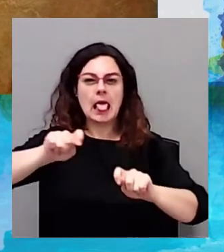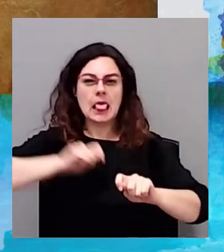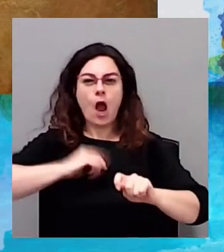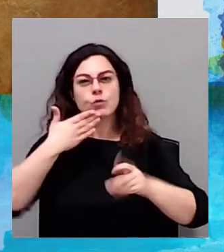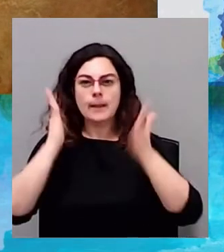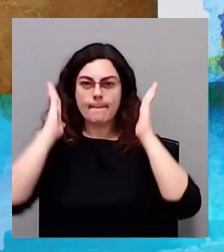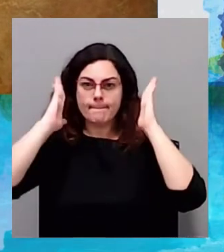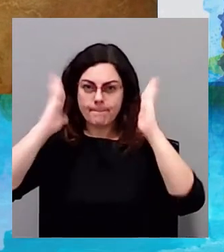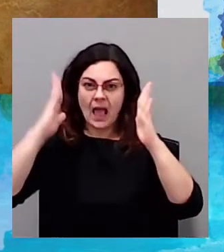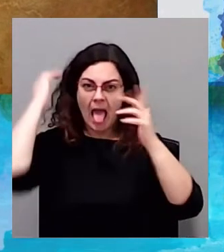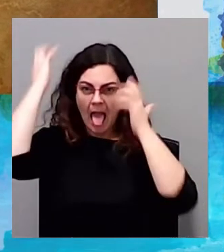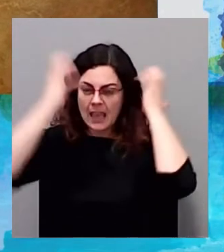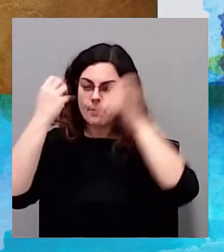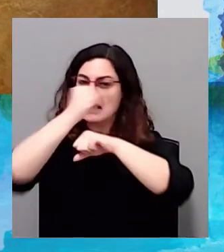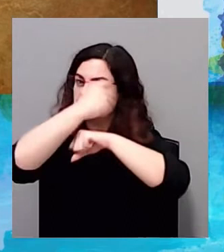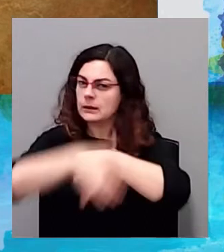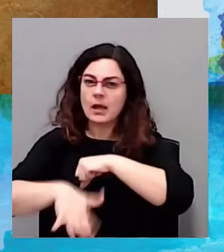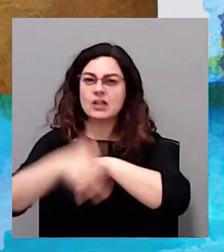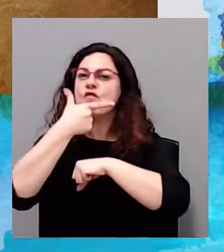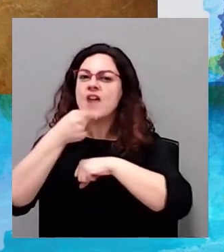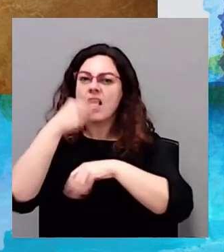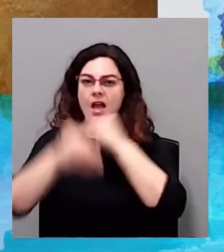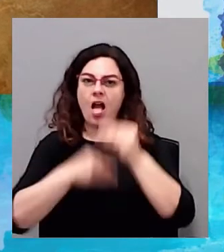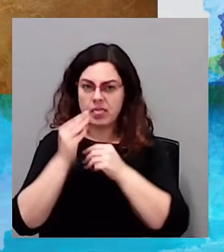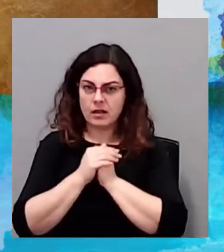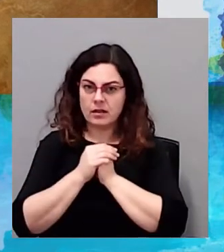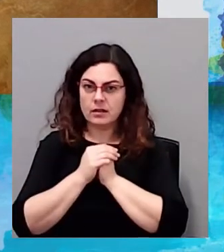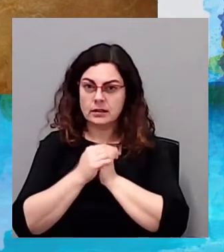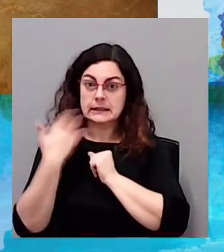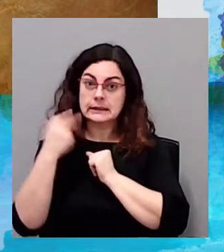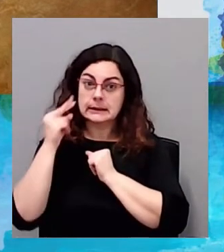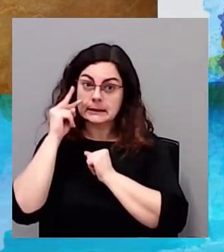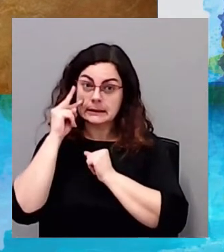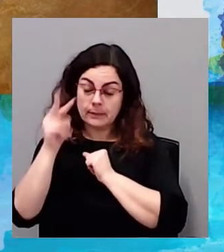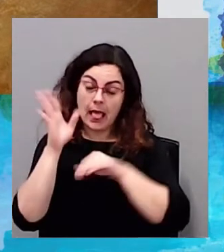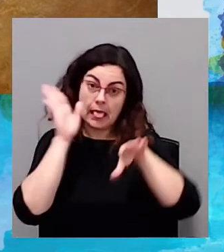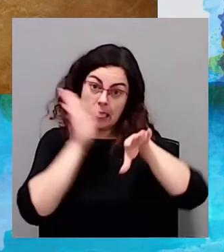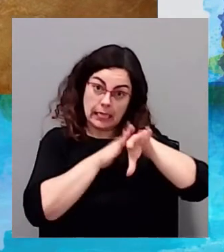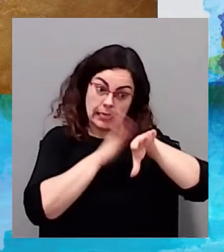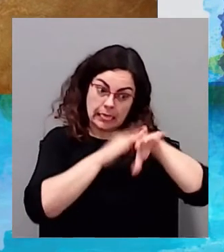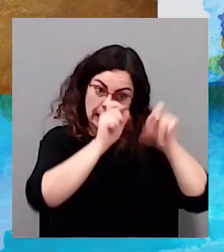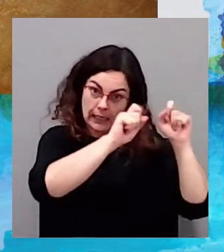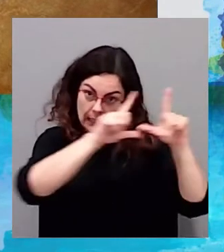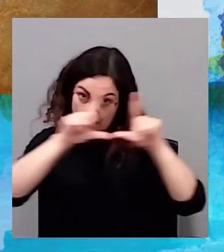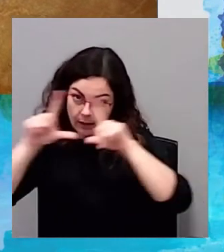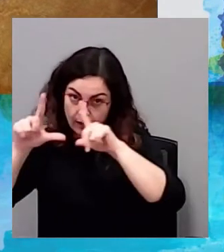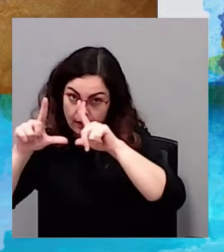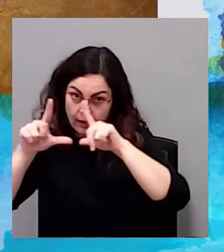And give it this a block, a very simple look. Now, if we look at our